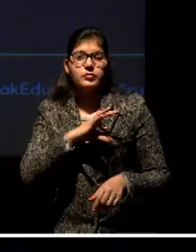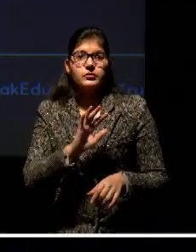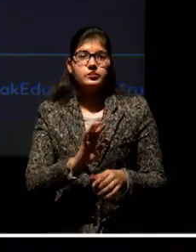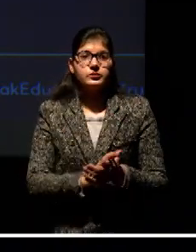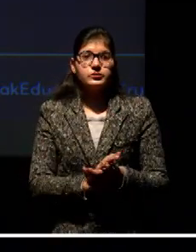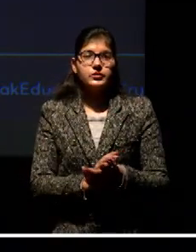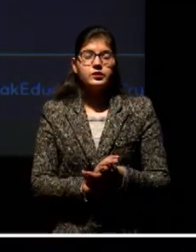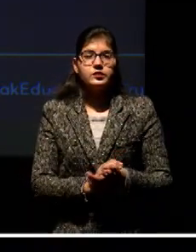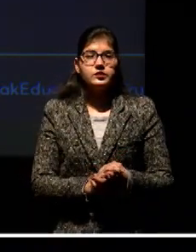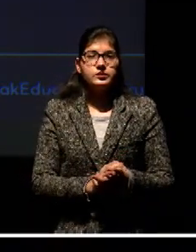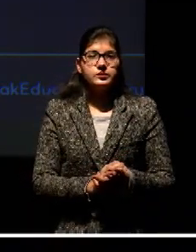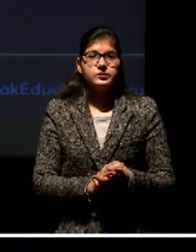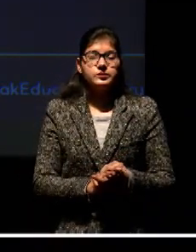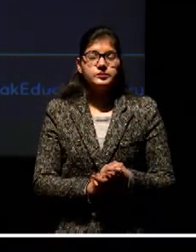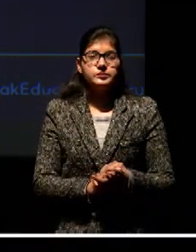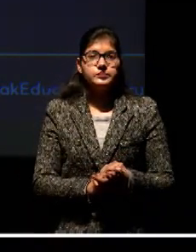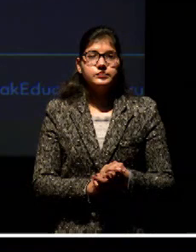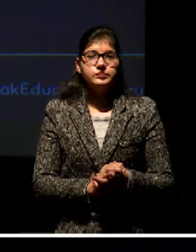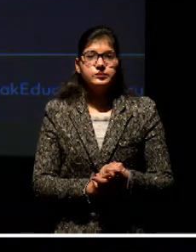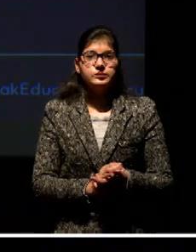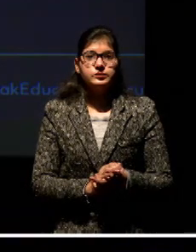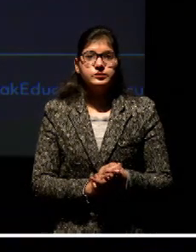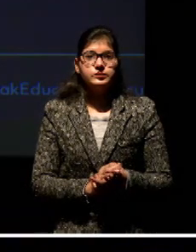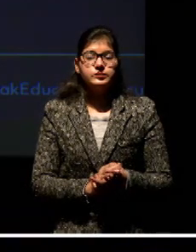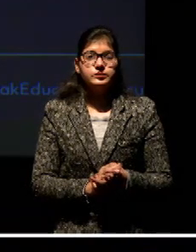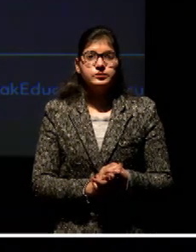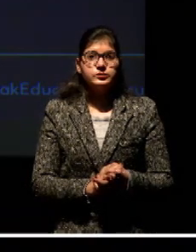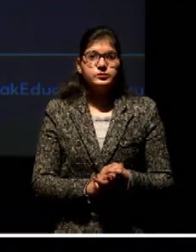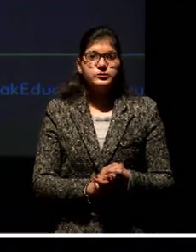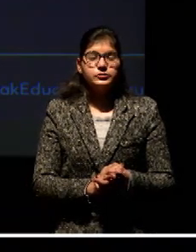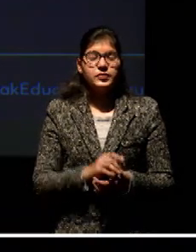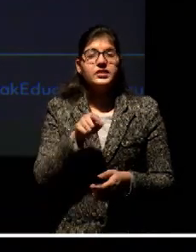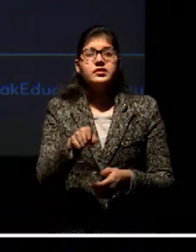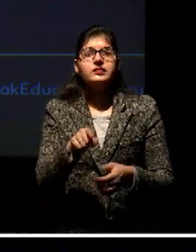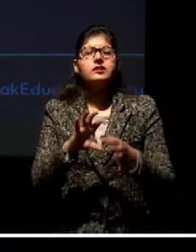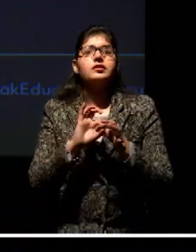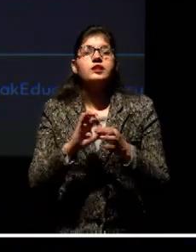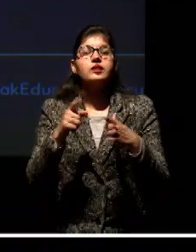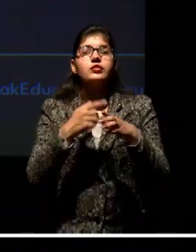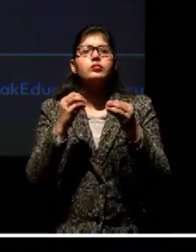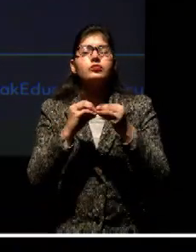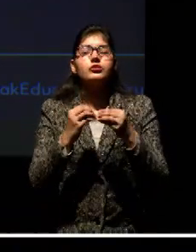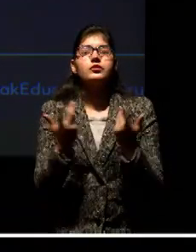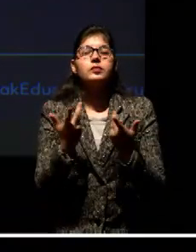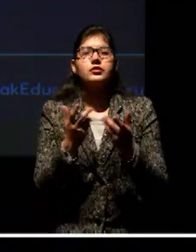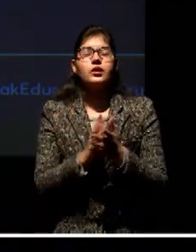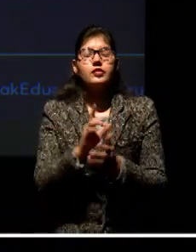There are strengths that they have which they are not aware of. And those strengths actually can relate to jobs out there. So for